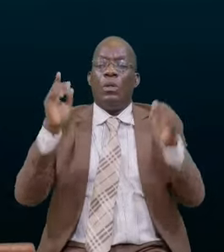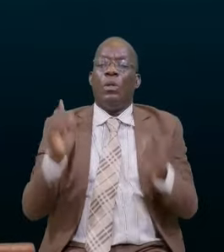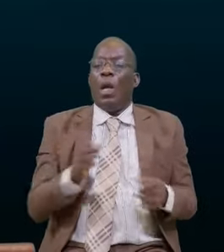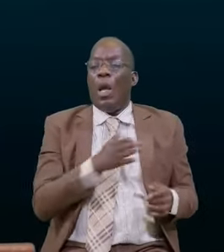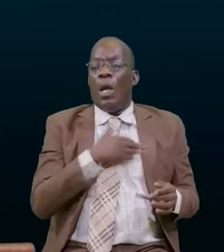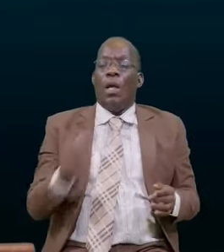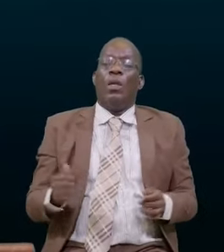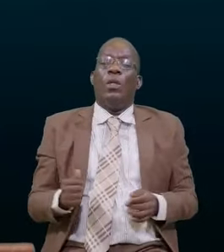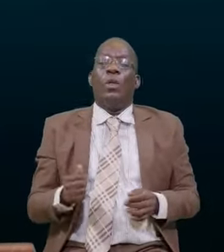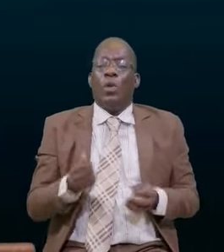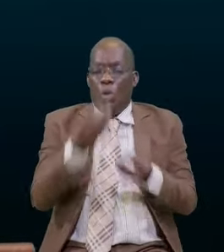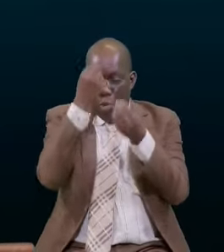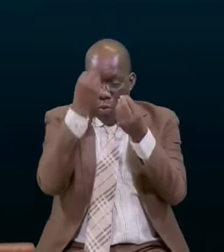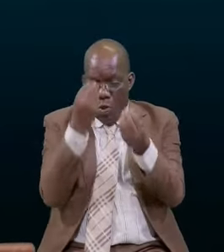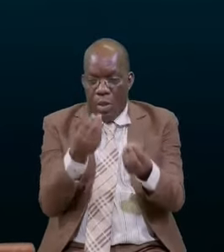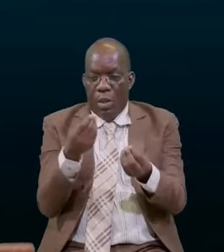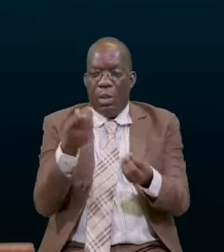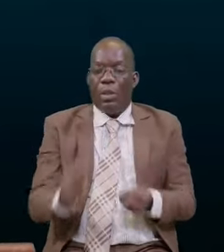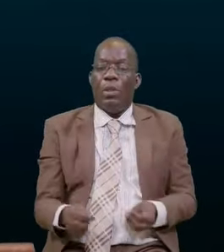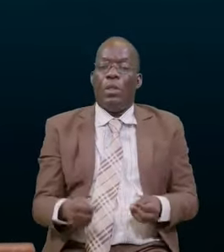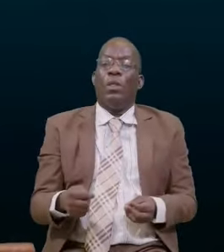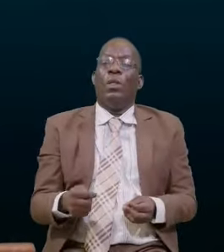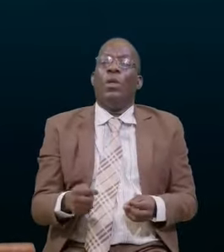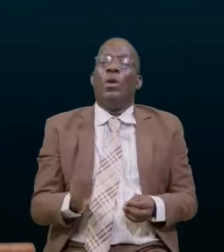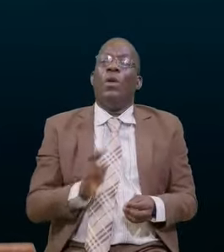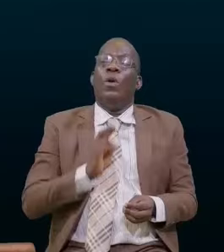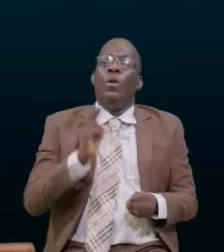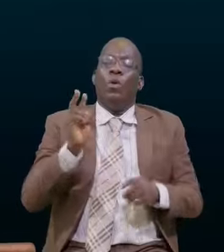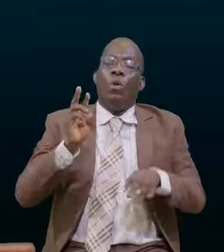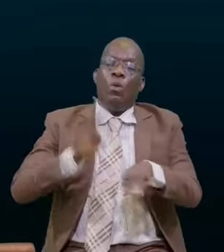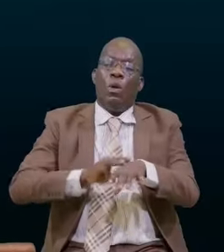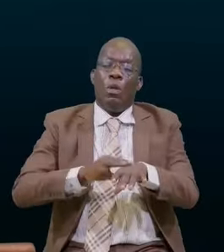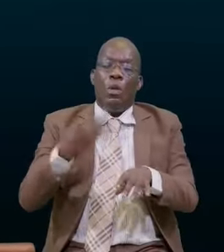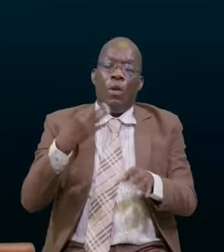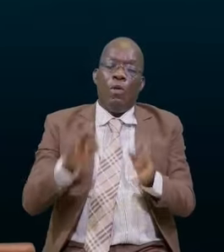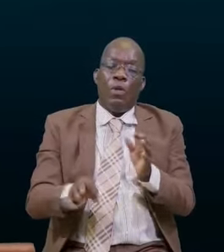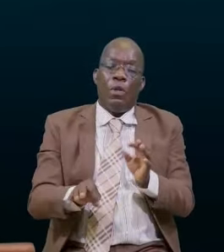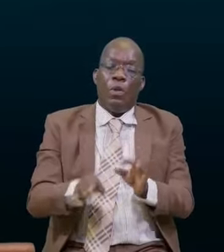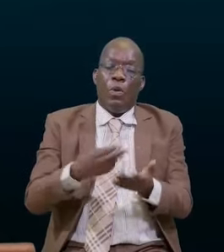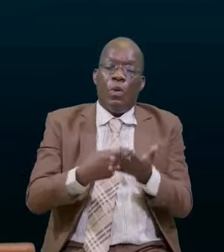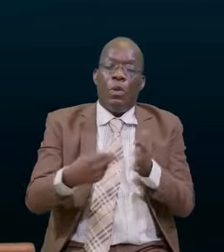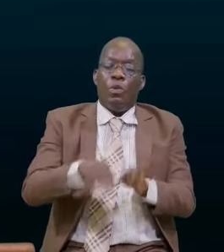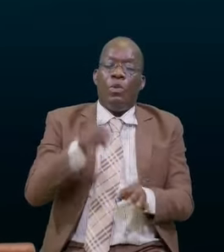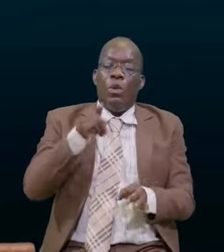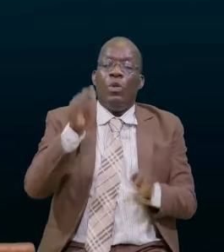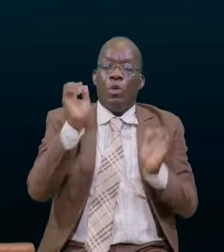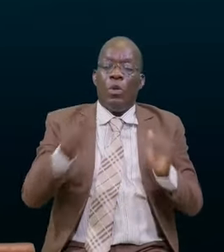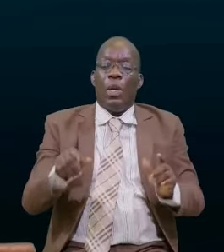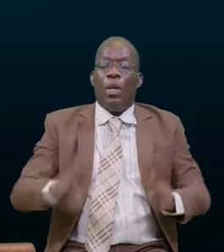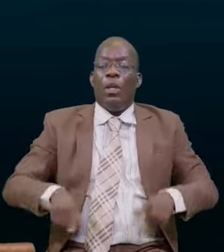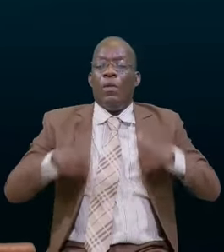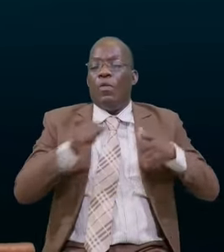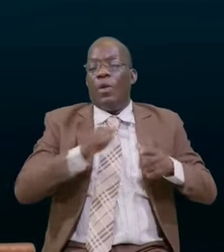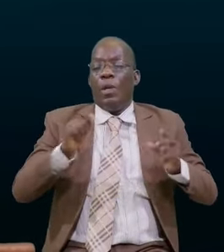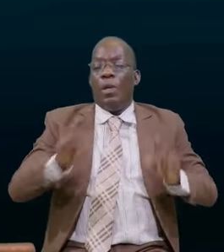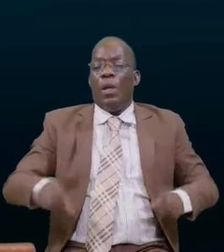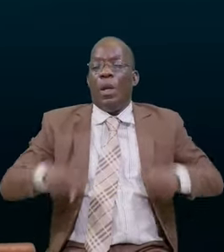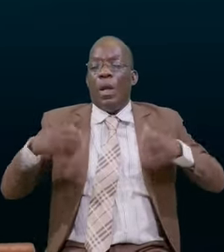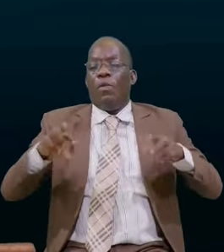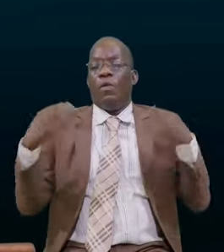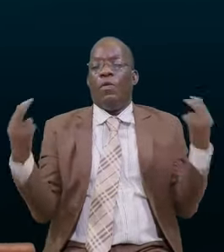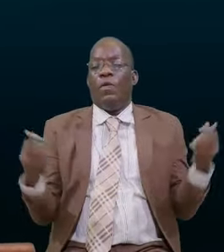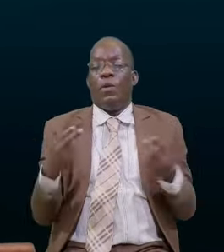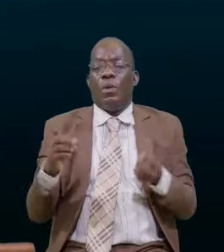of the Holy Spirit you will surely overcome you'll be able to maintain the life of Victory and number number four make